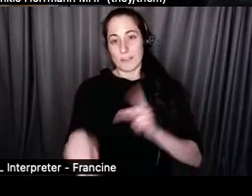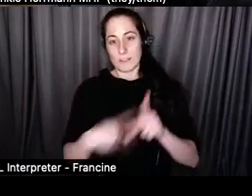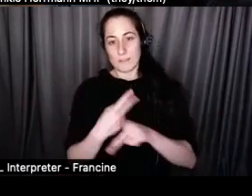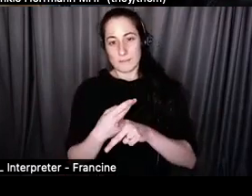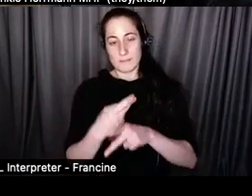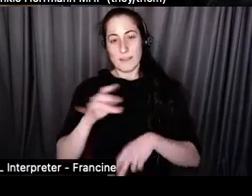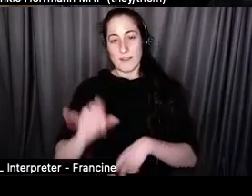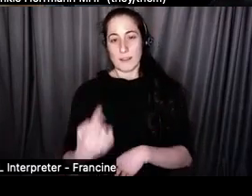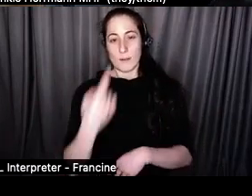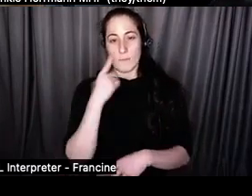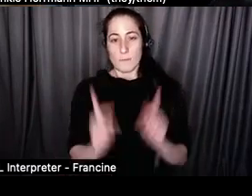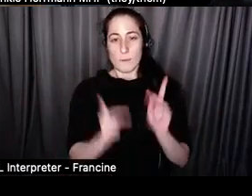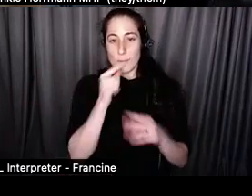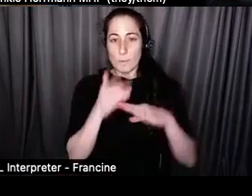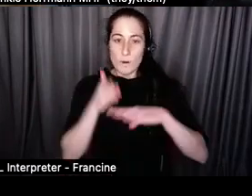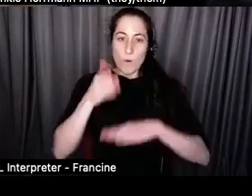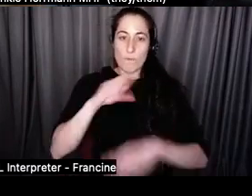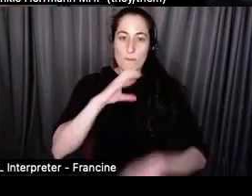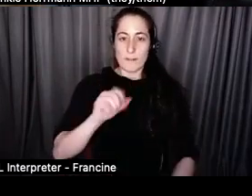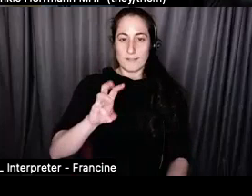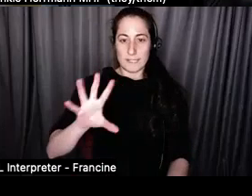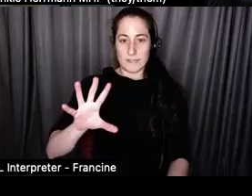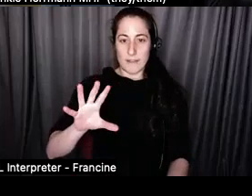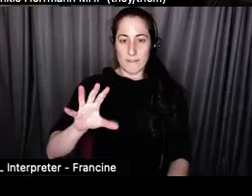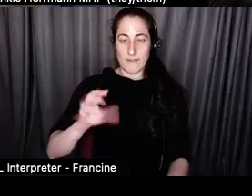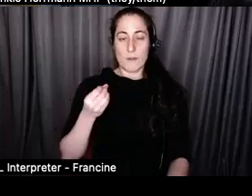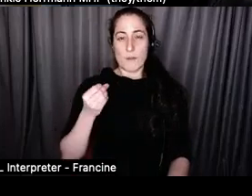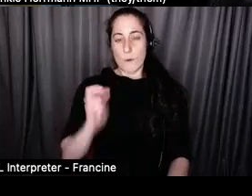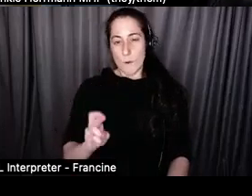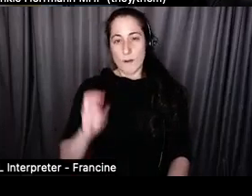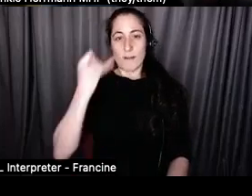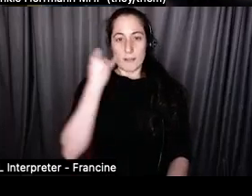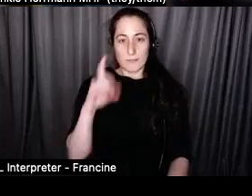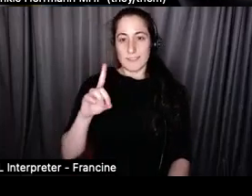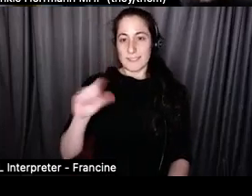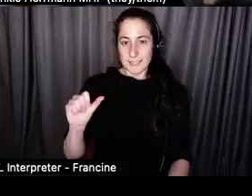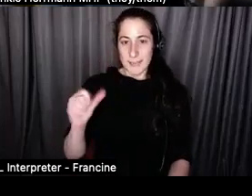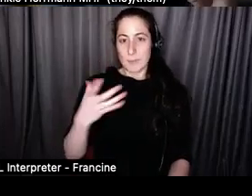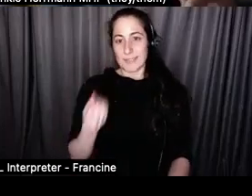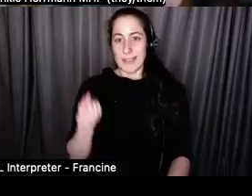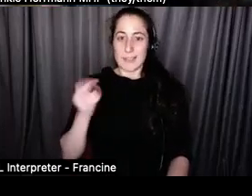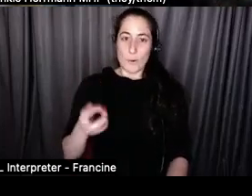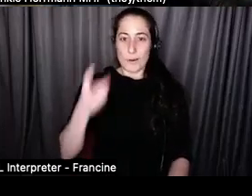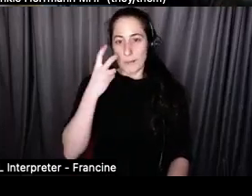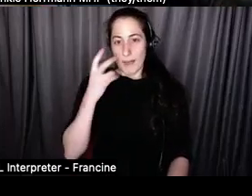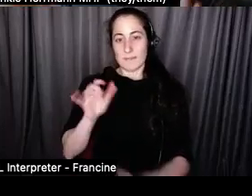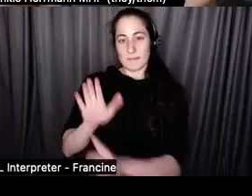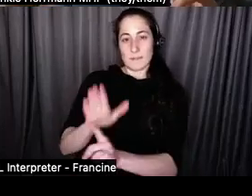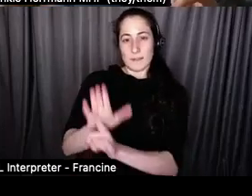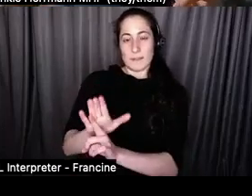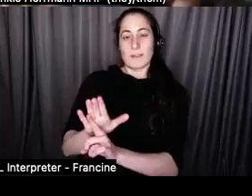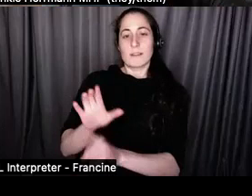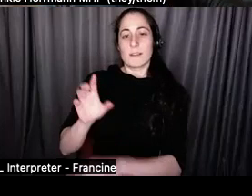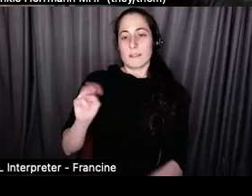for people who are over 65 years old or are disabled and or blind in the language, in Medicare language, or sorry, excuse